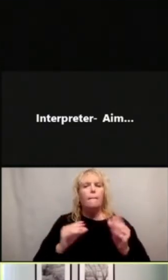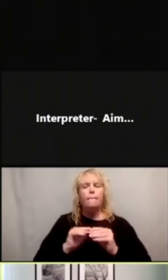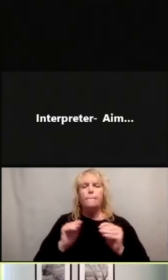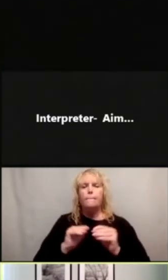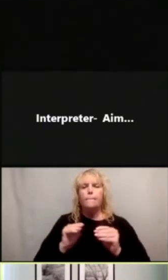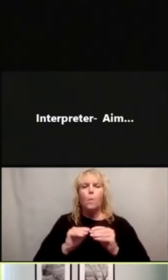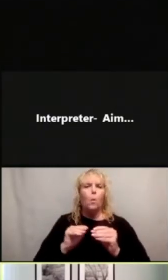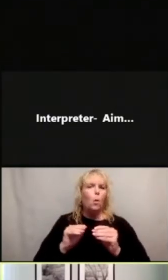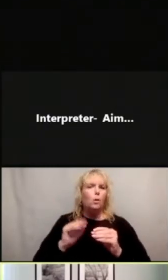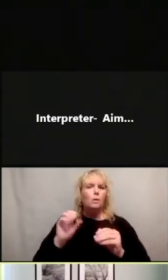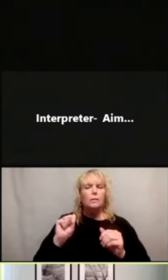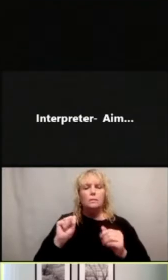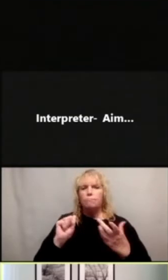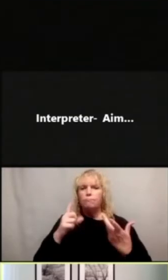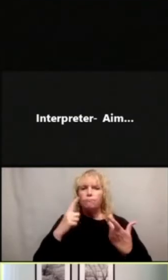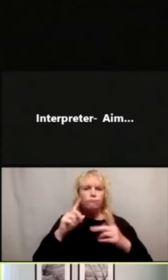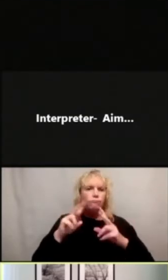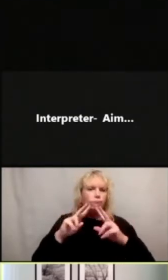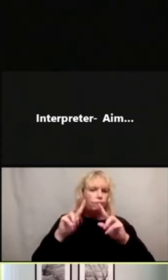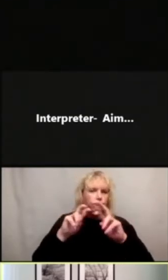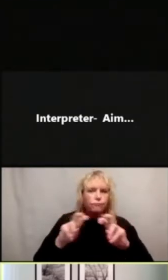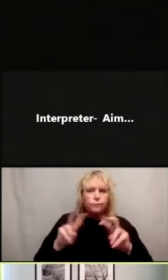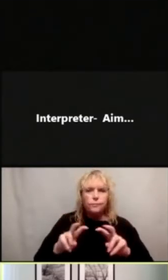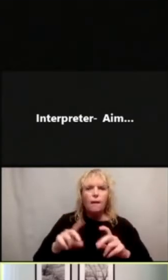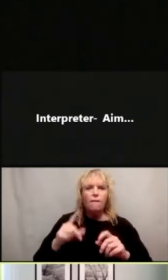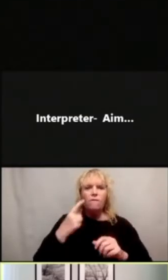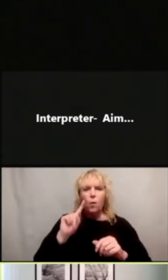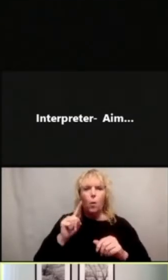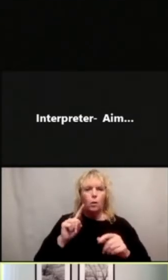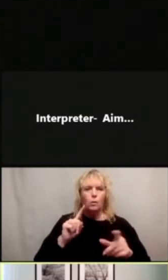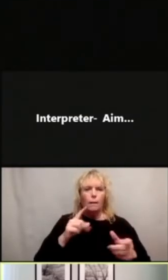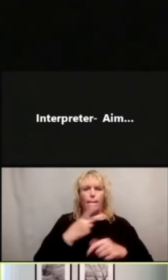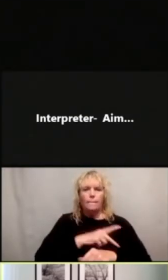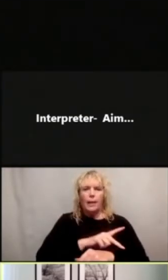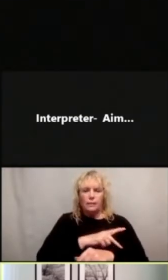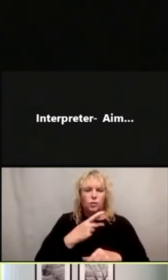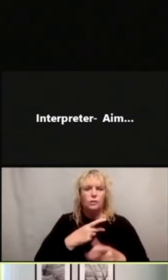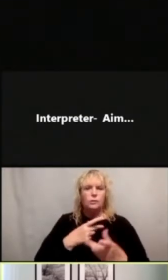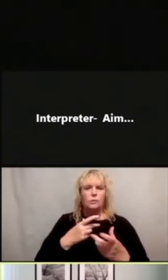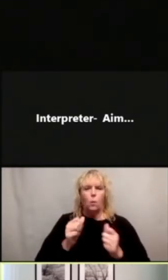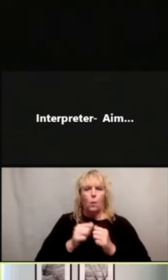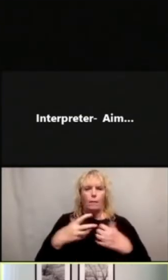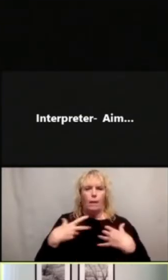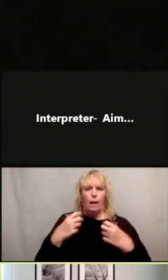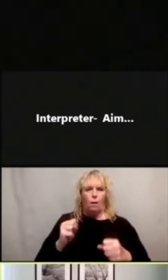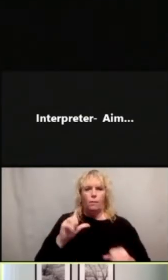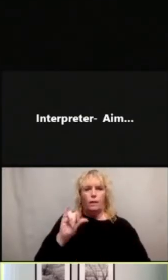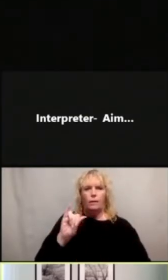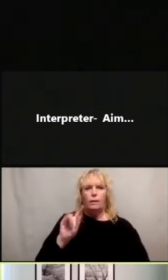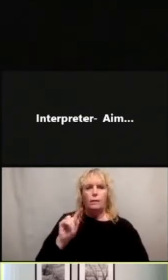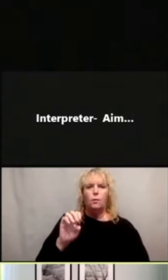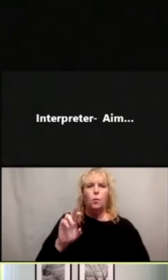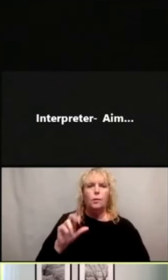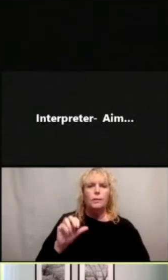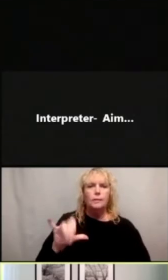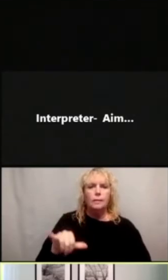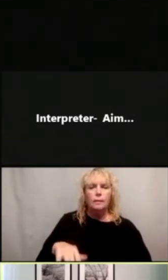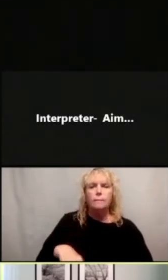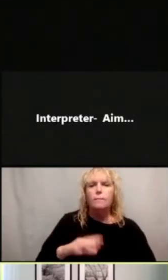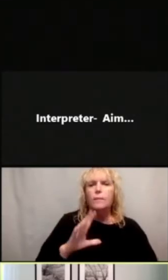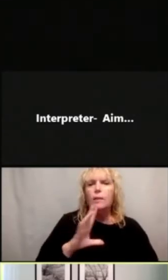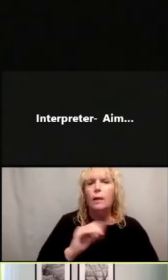scales that we use to assess health literacy, especially in patients. But from talking with clinical